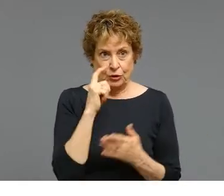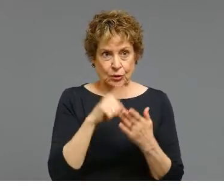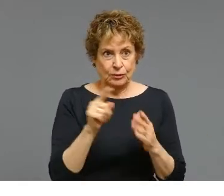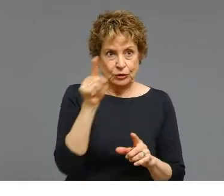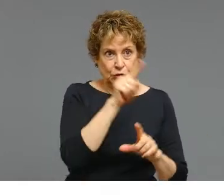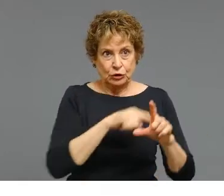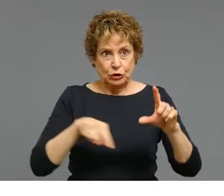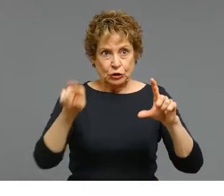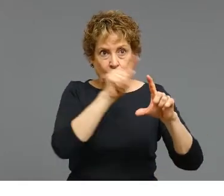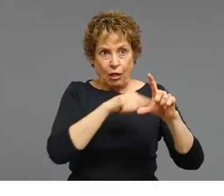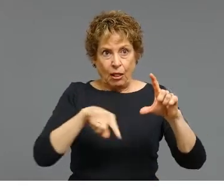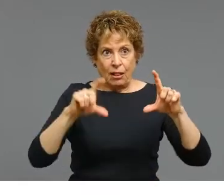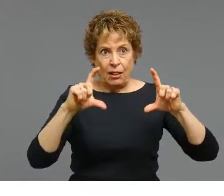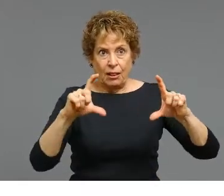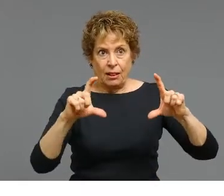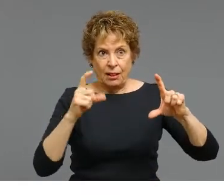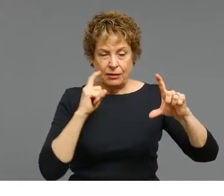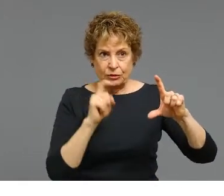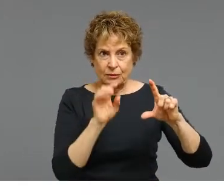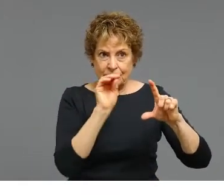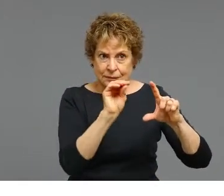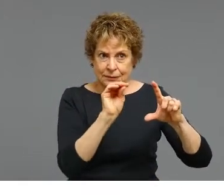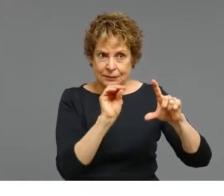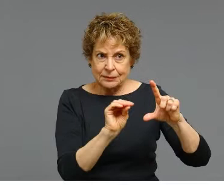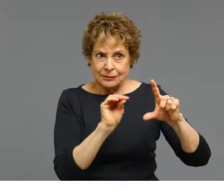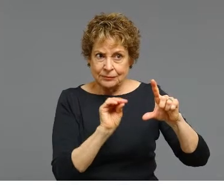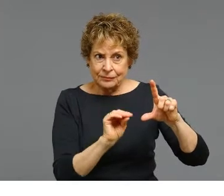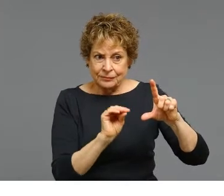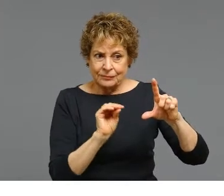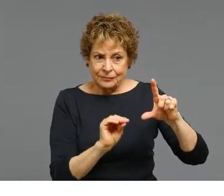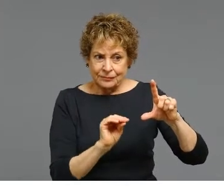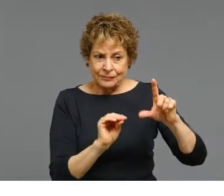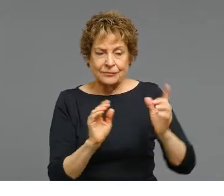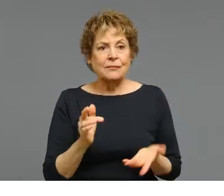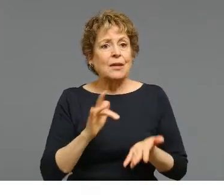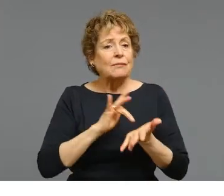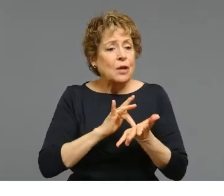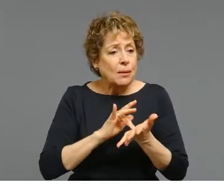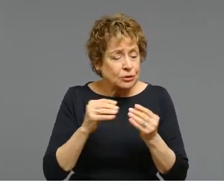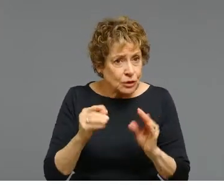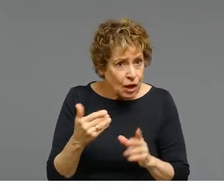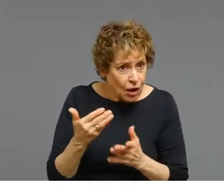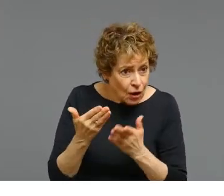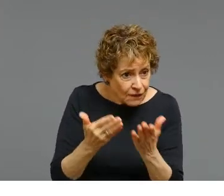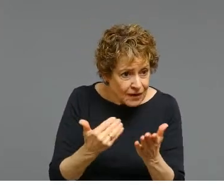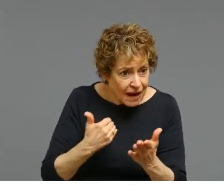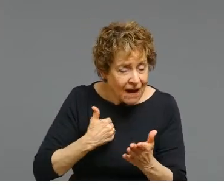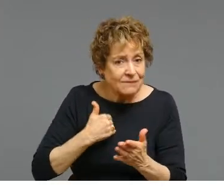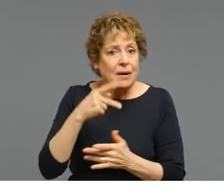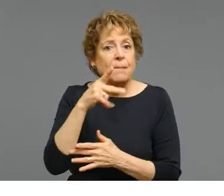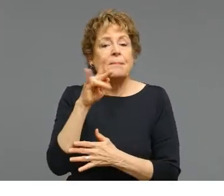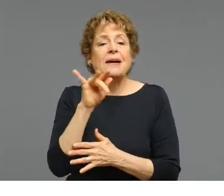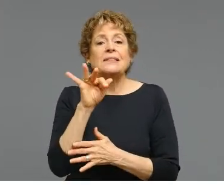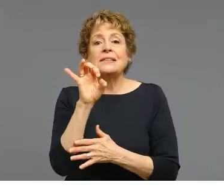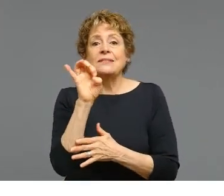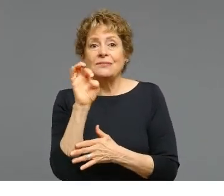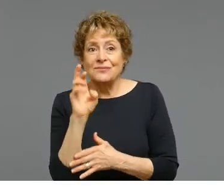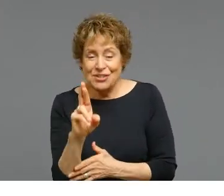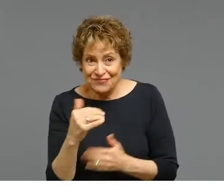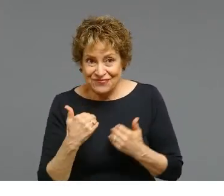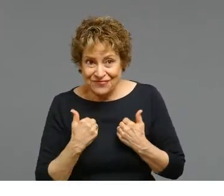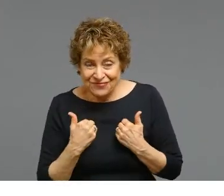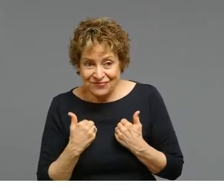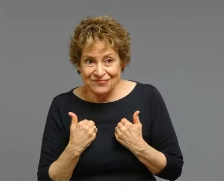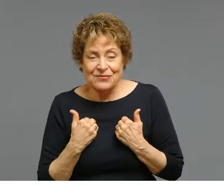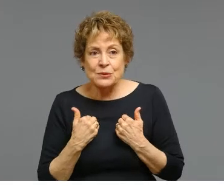the Pfizer vaccine. They may also offer our Moderna and Johnson & Johnson, but they definitely have Pfizer. So